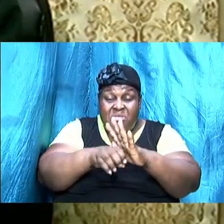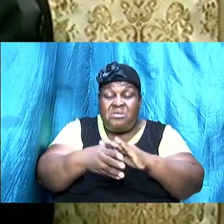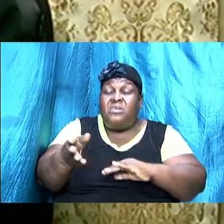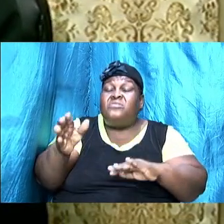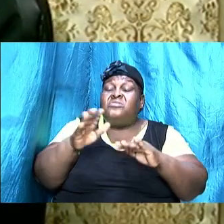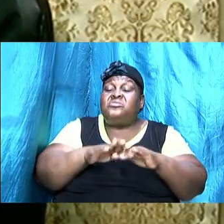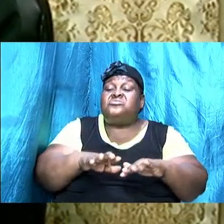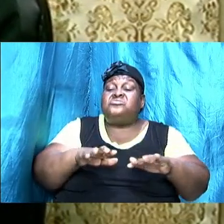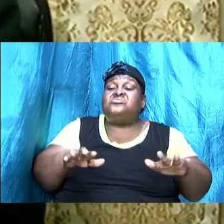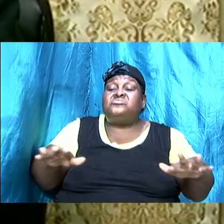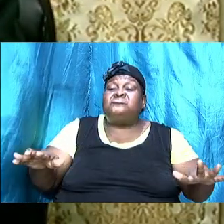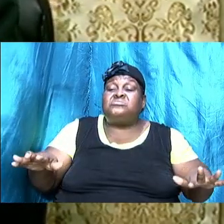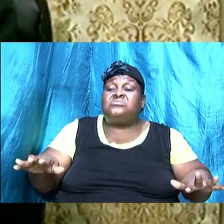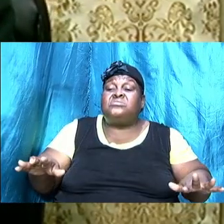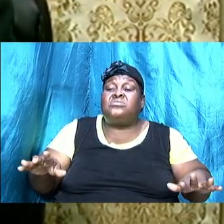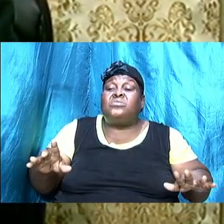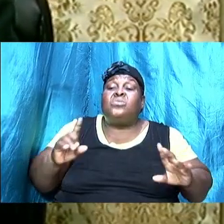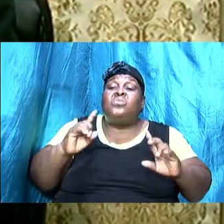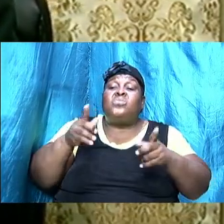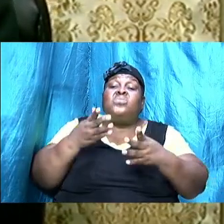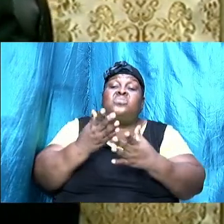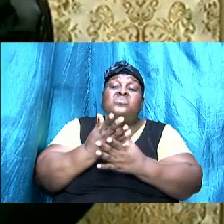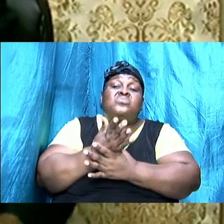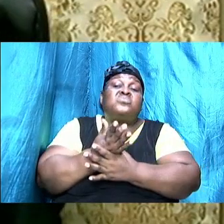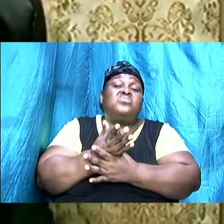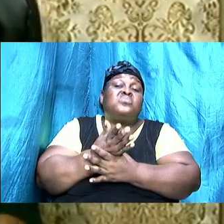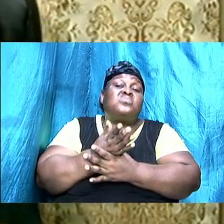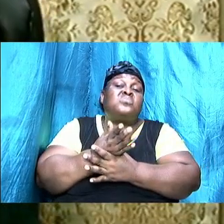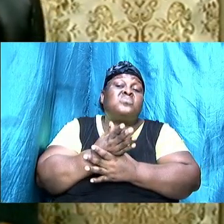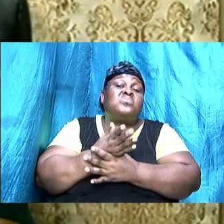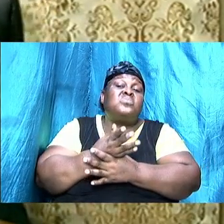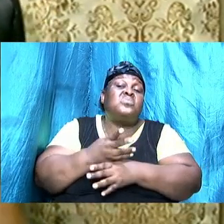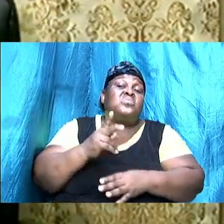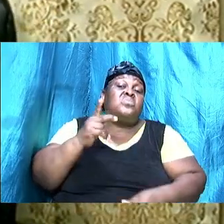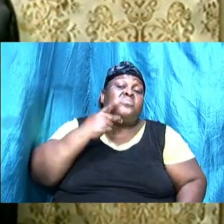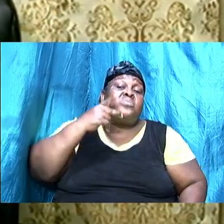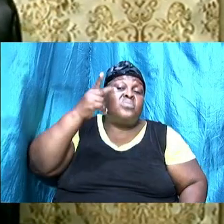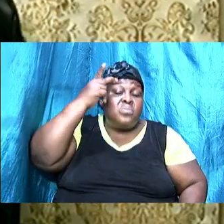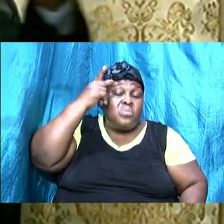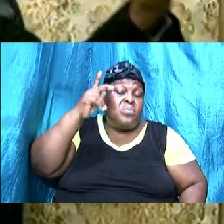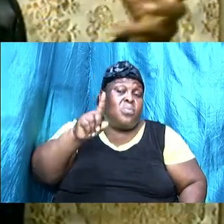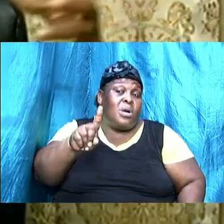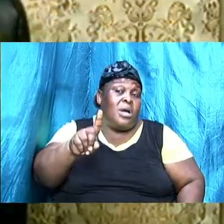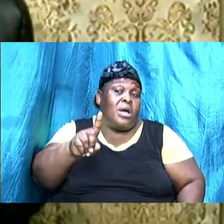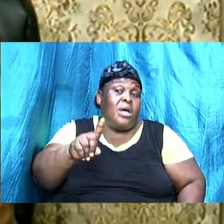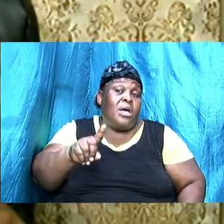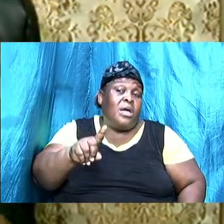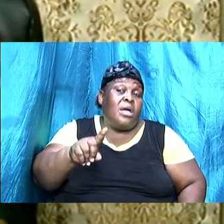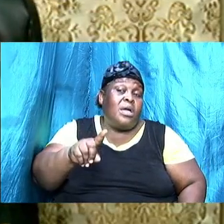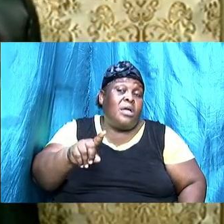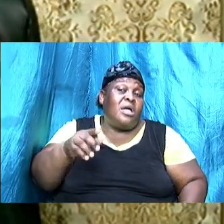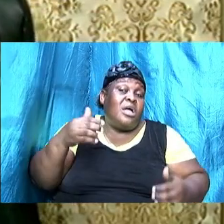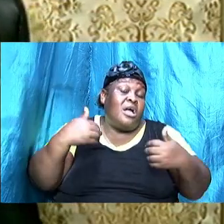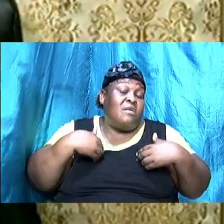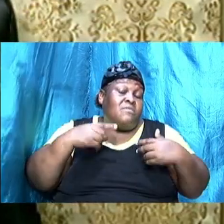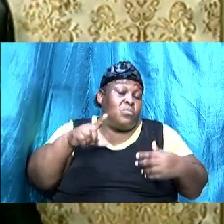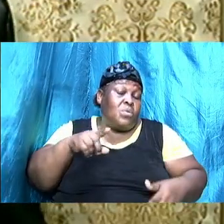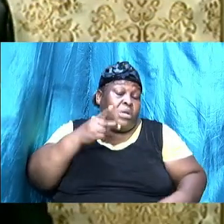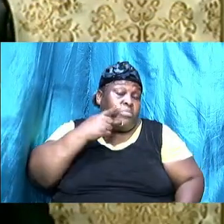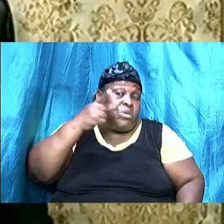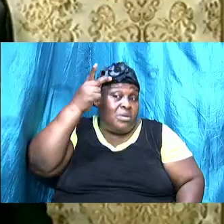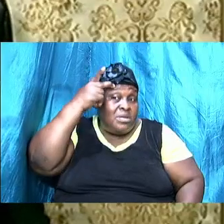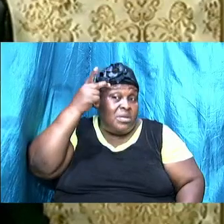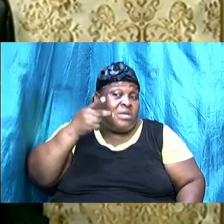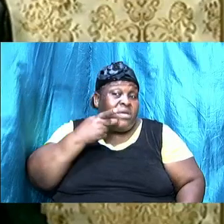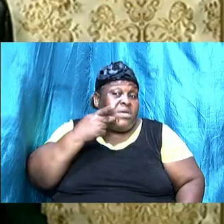see, you know that there are children going through a thing now, and one parent, because they are away, one parent say, look here, if